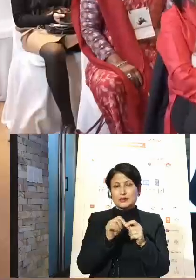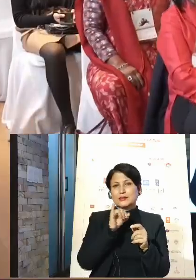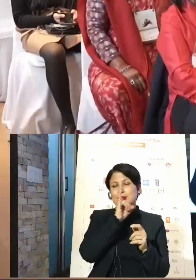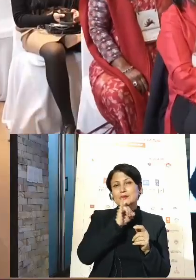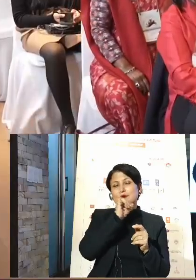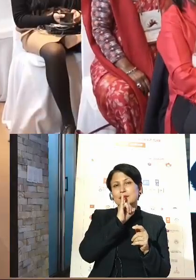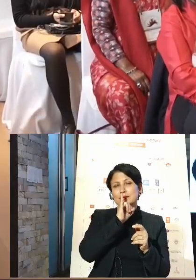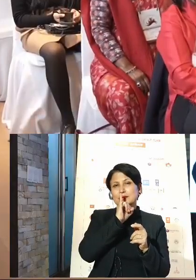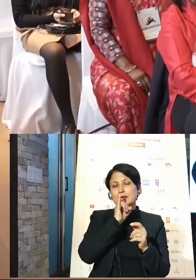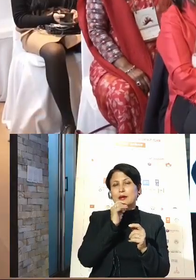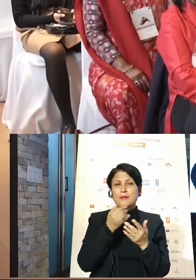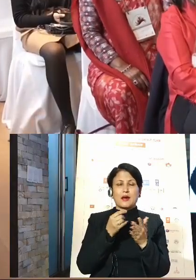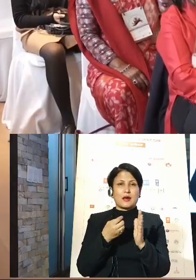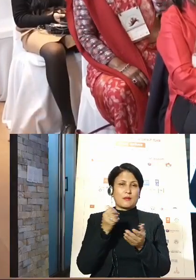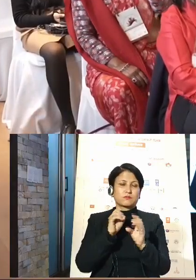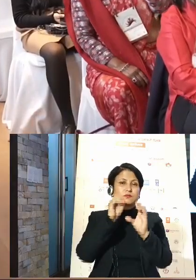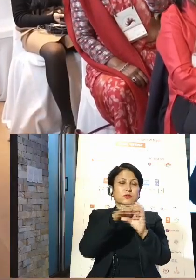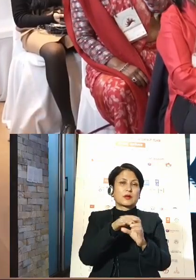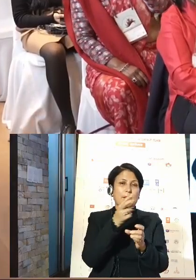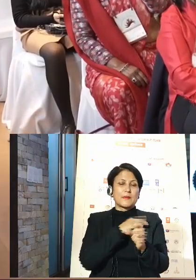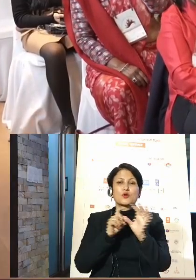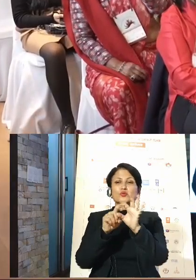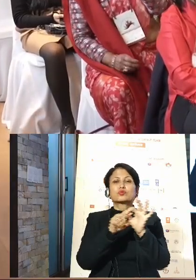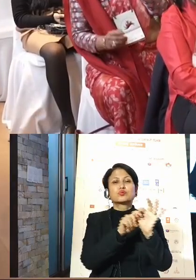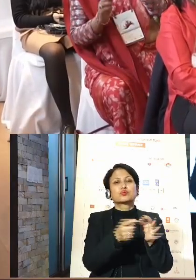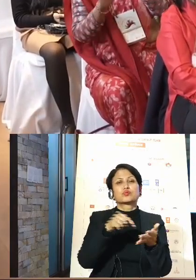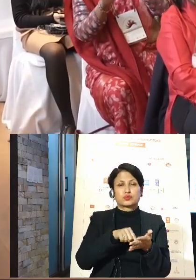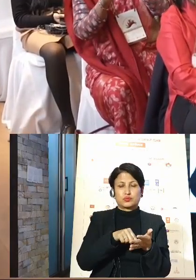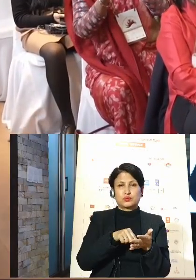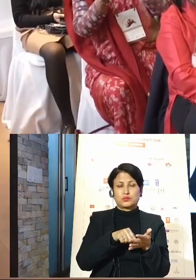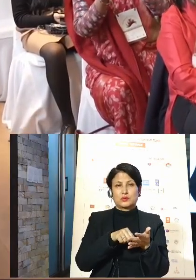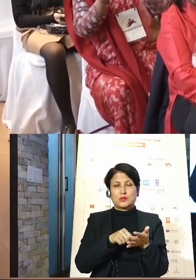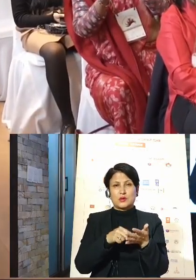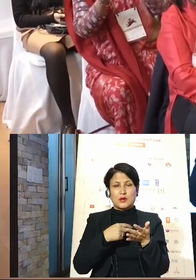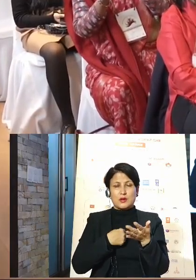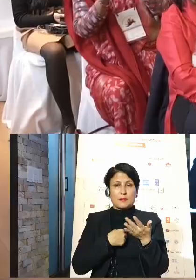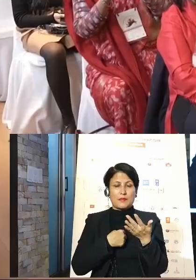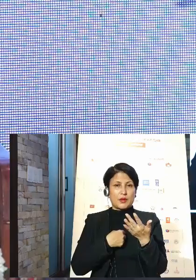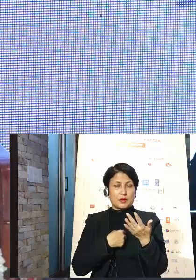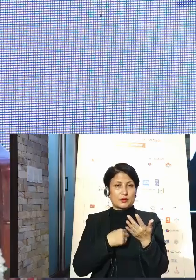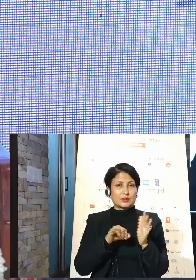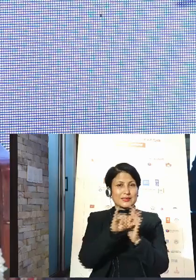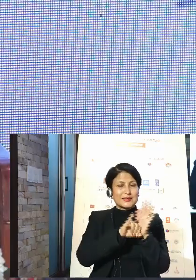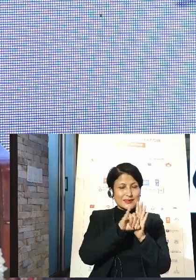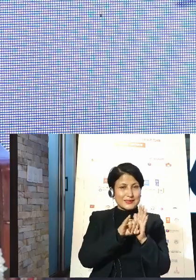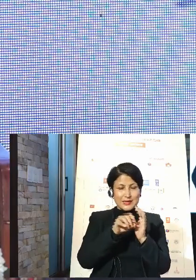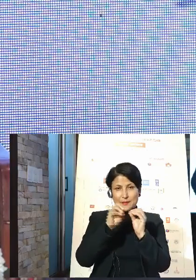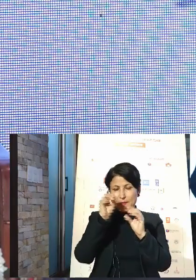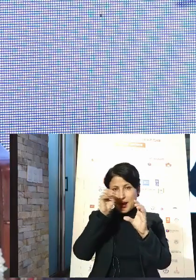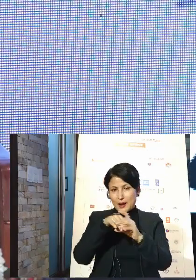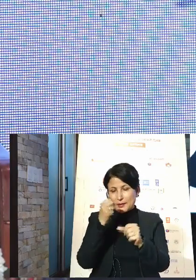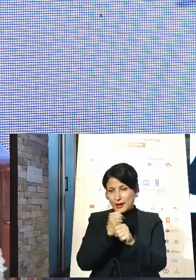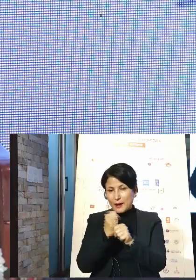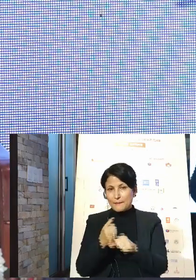I tried to ask people, and I shared this on my account, and also some activists I was working with, I shared also